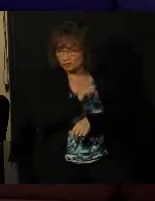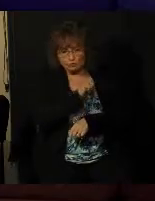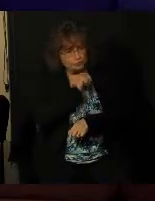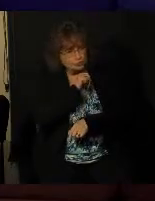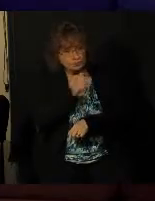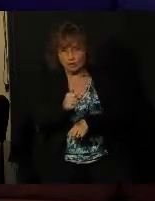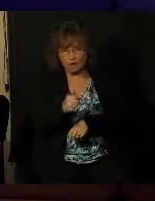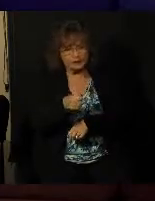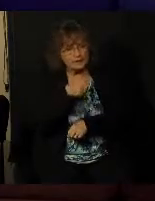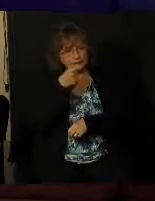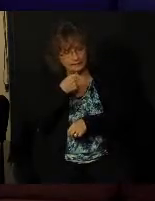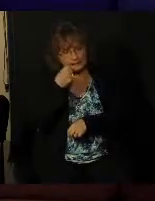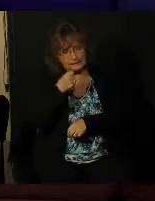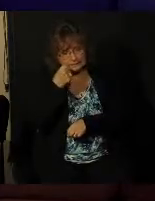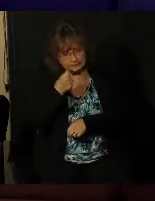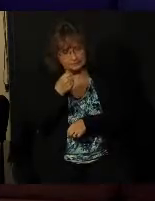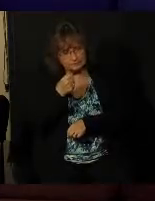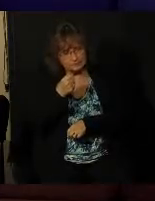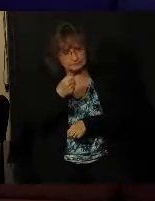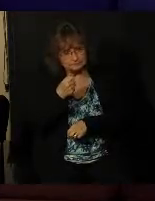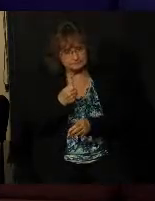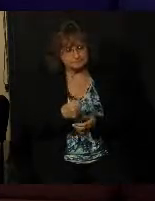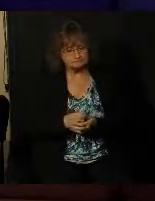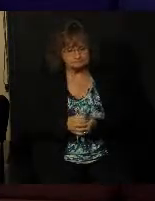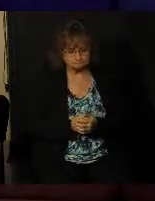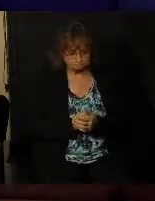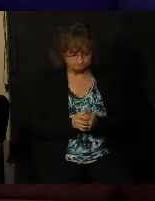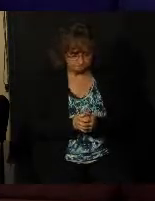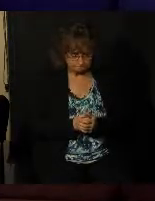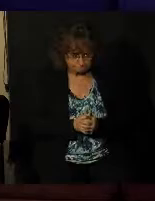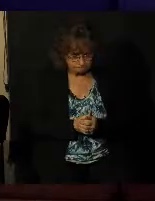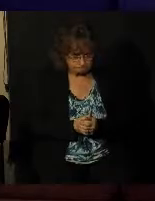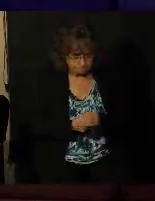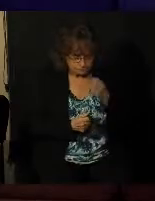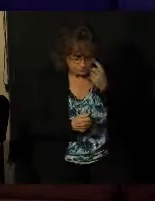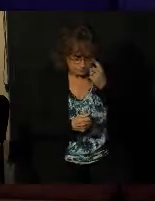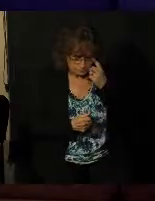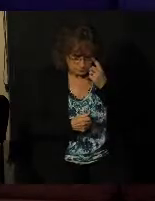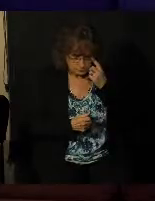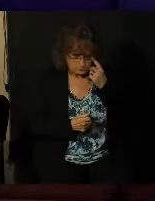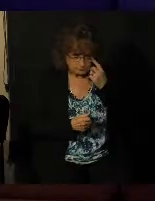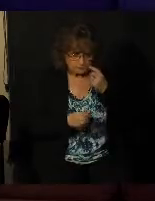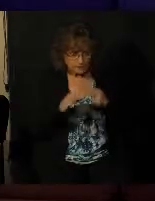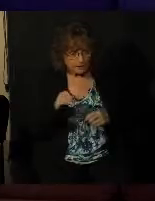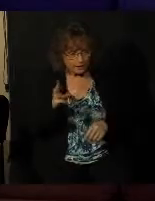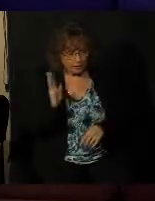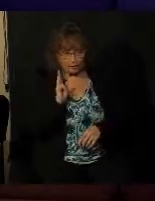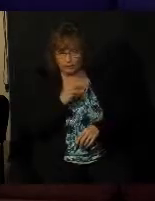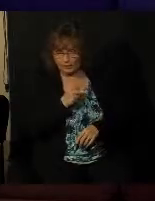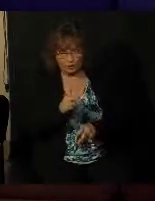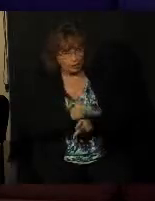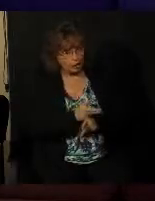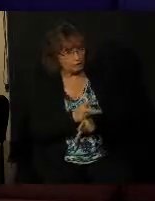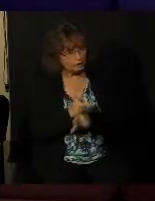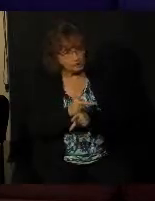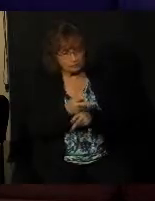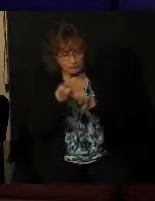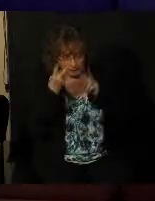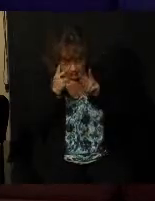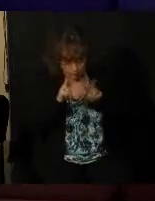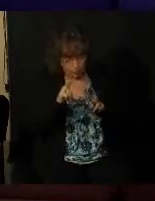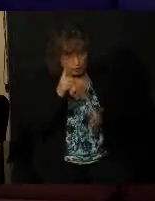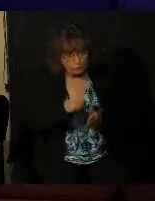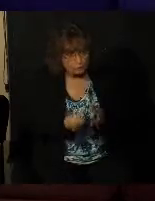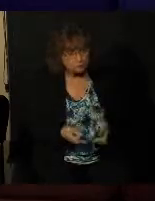And I sit back under conviction hearing that. Because if we're not careful, watch what we're doing in